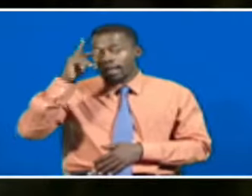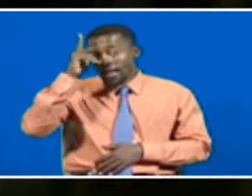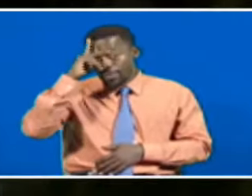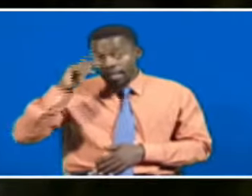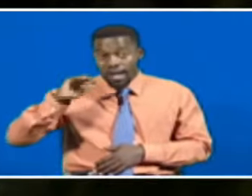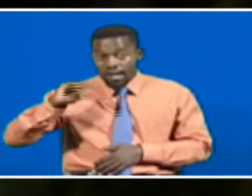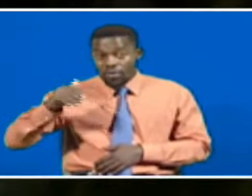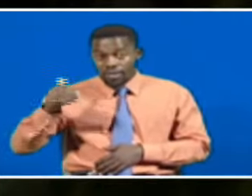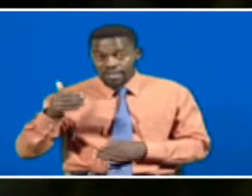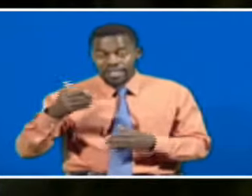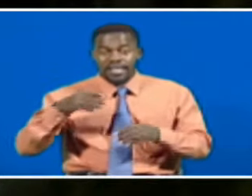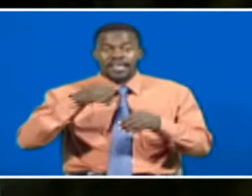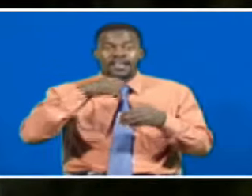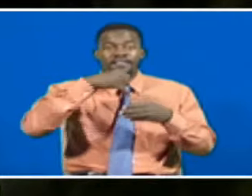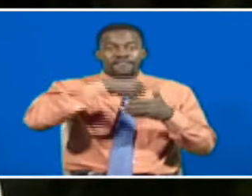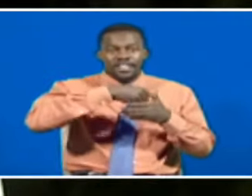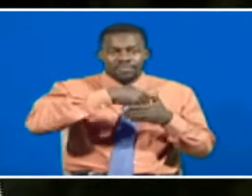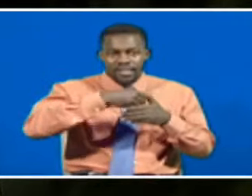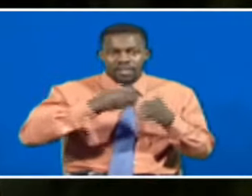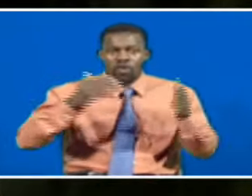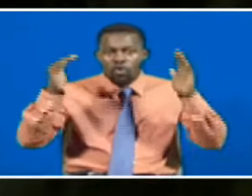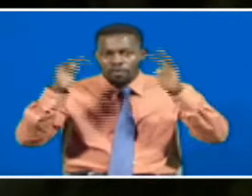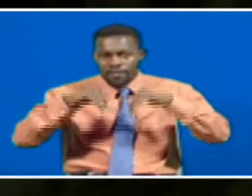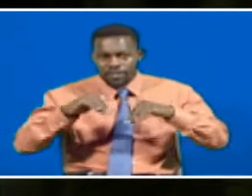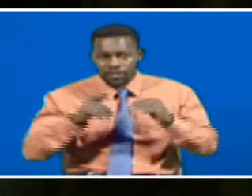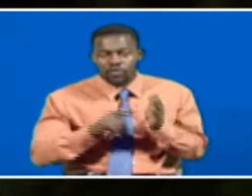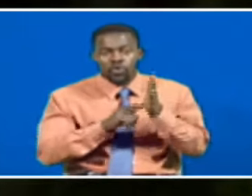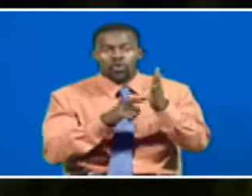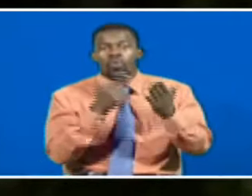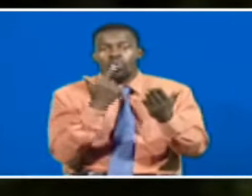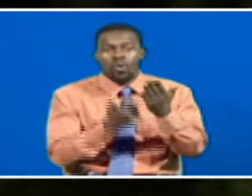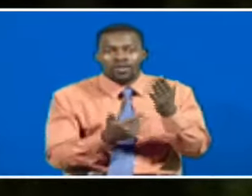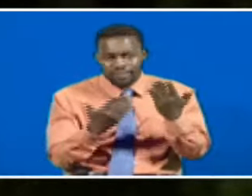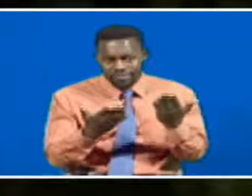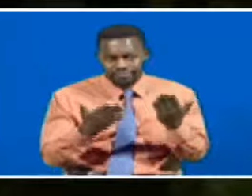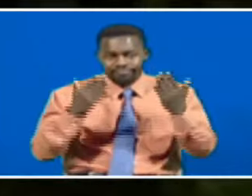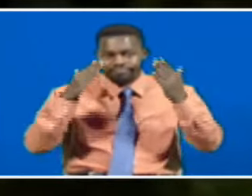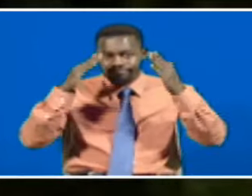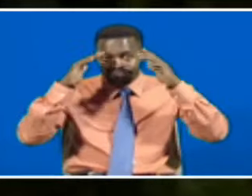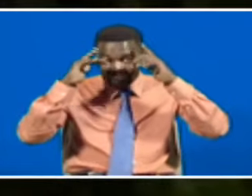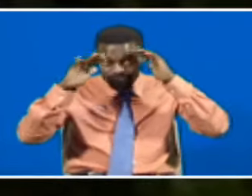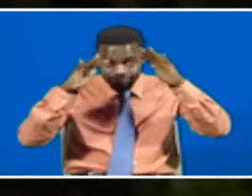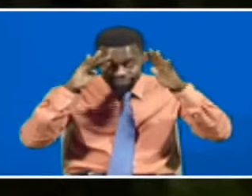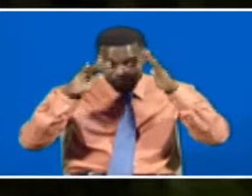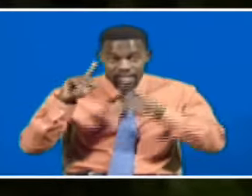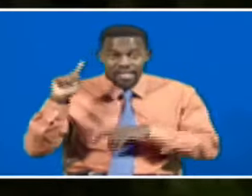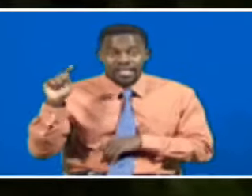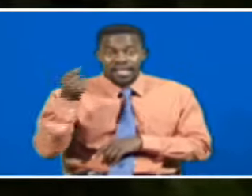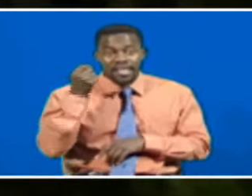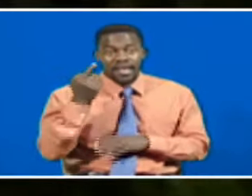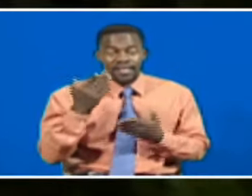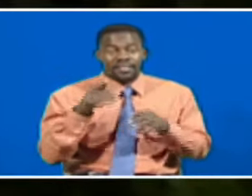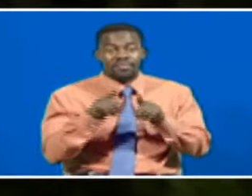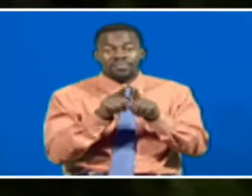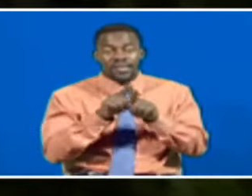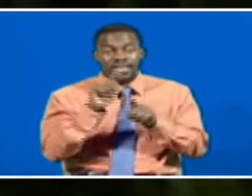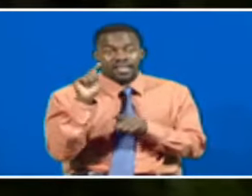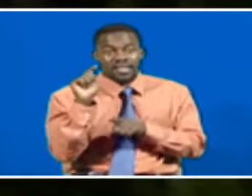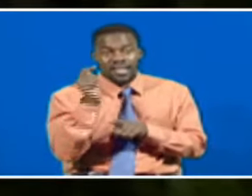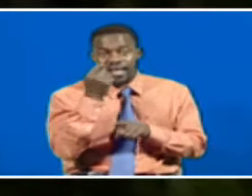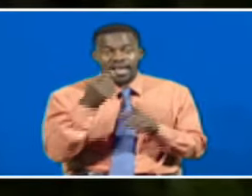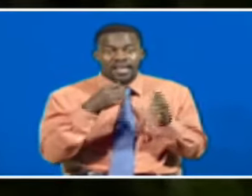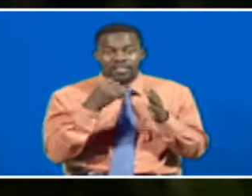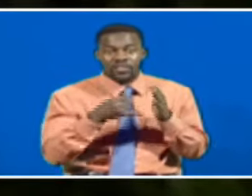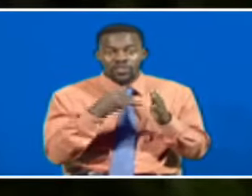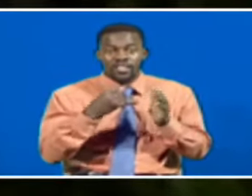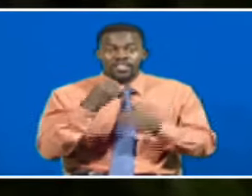today showcased a pivotal moment for innovation in Kenya as the Kenya Industrial Property Institute, together